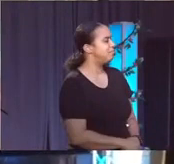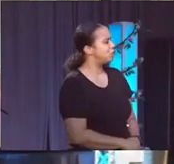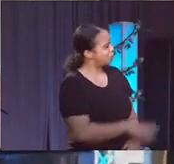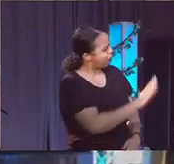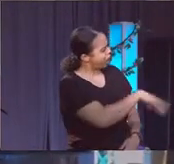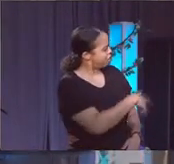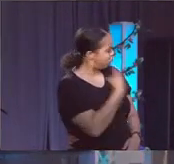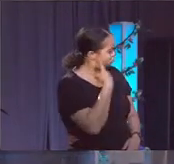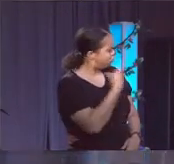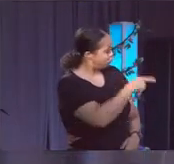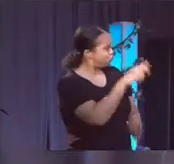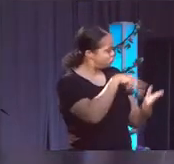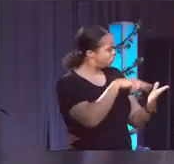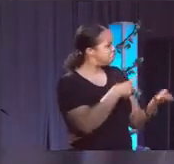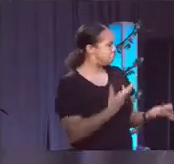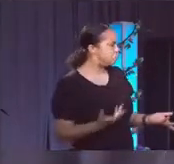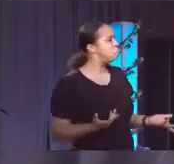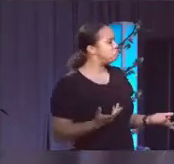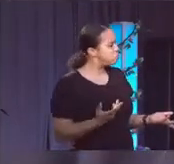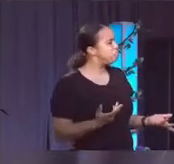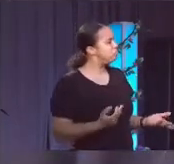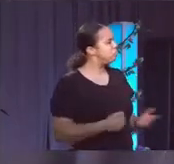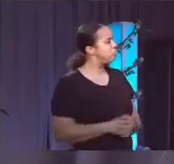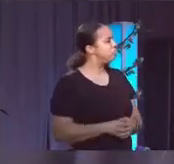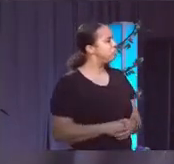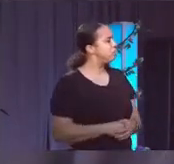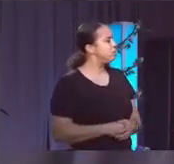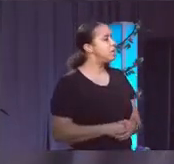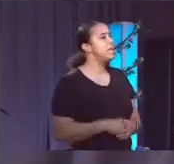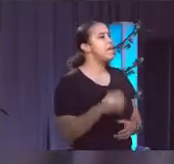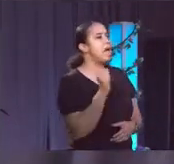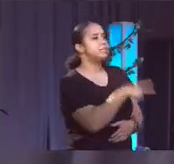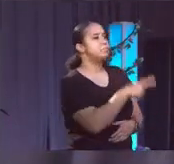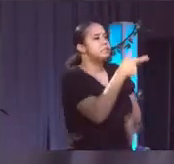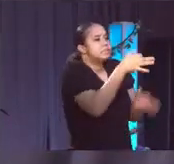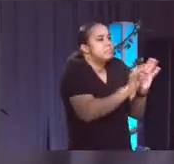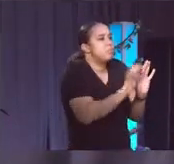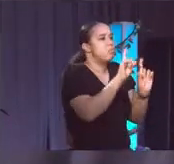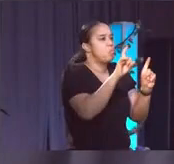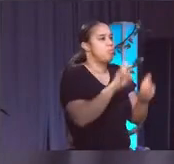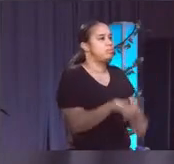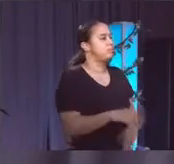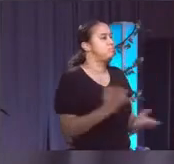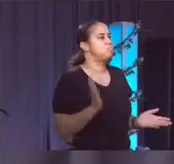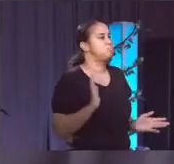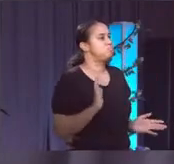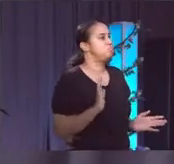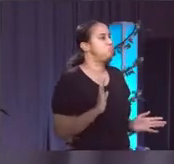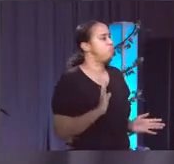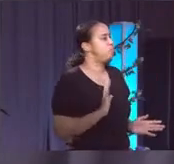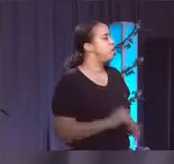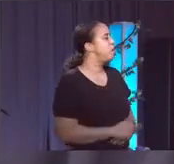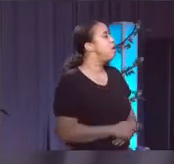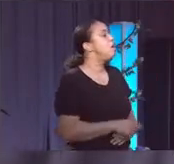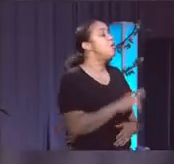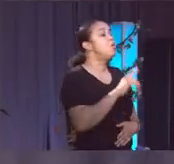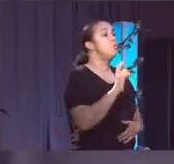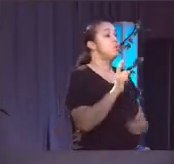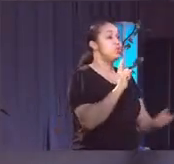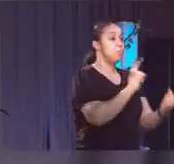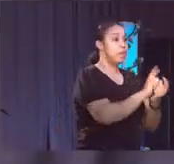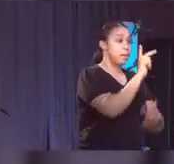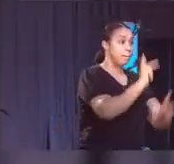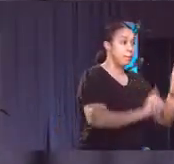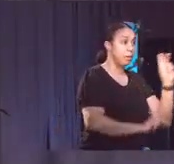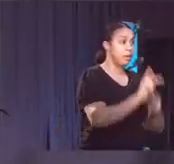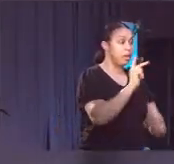I hear you reading that scripture. Right. He asked him a simple question. When you meet people where they are,